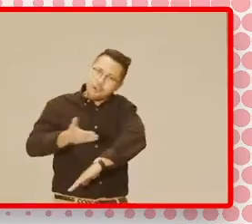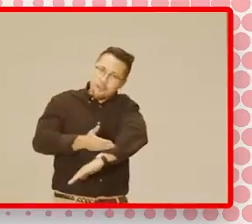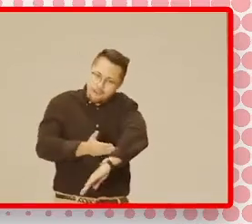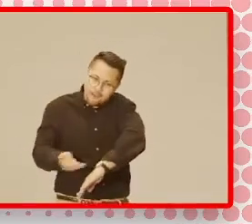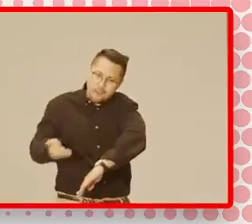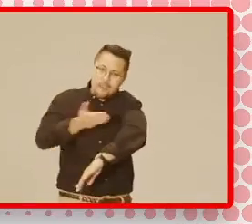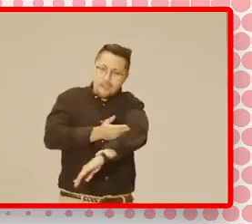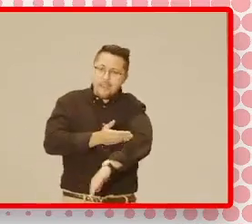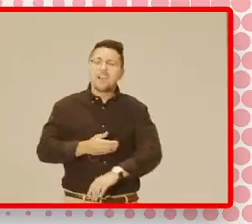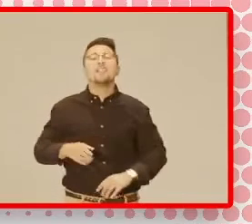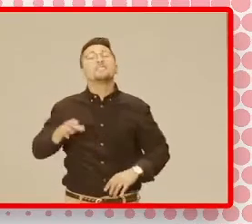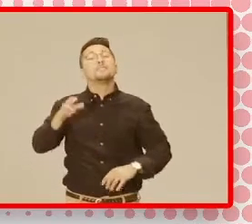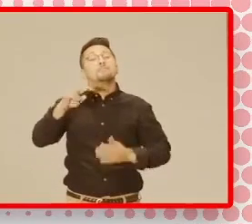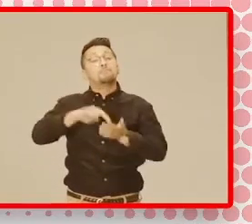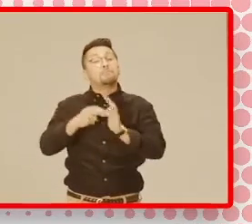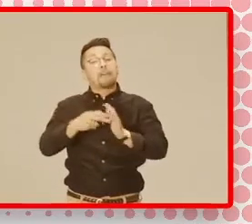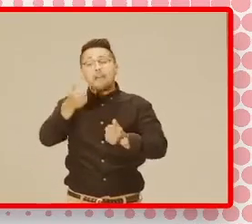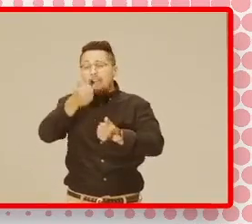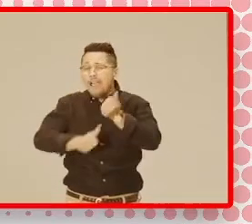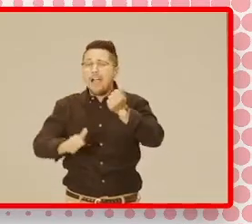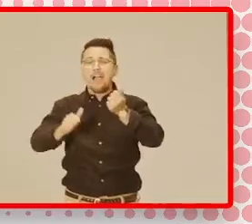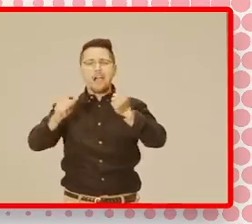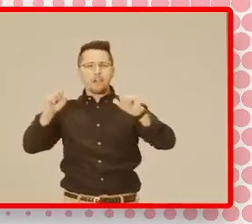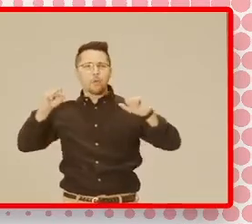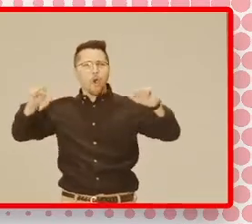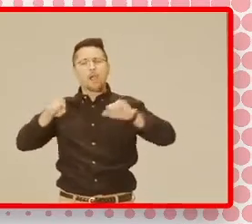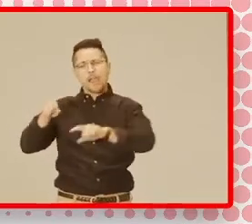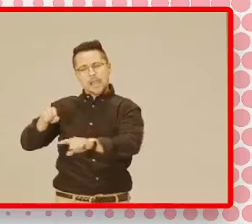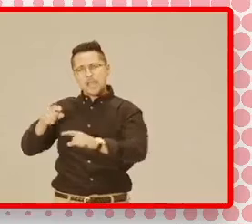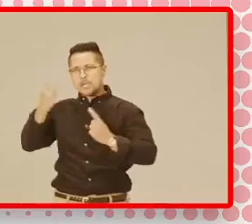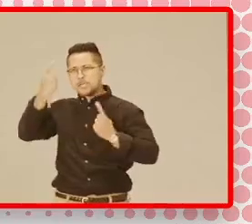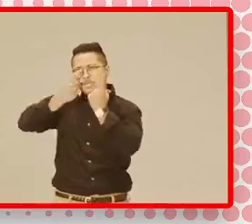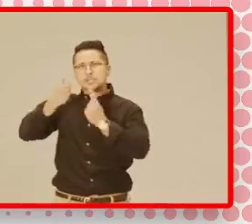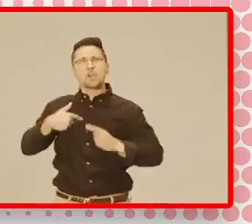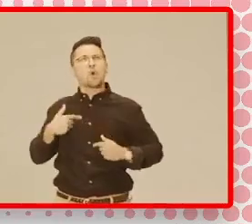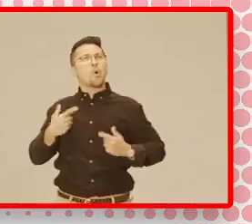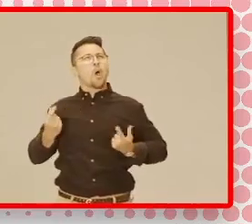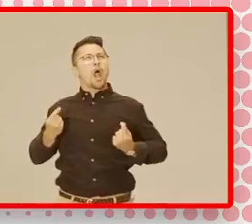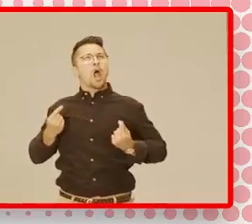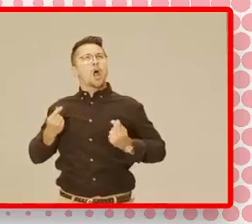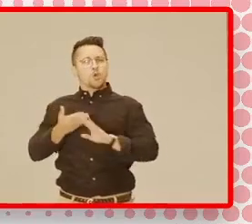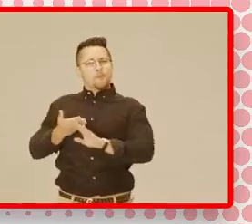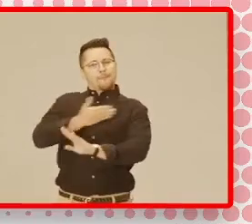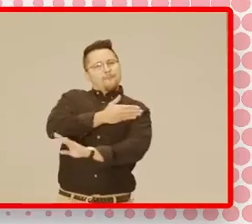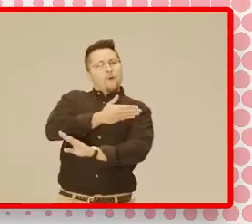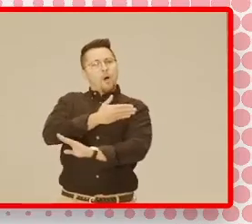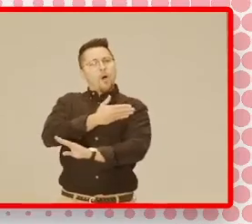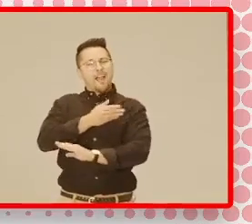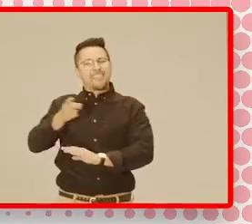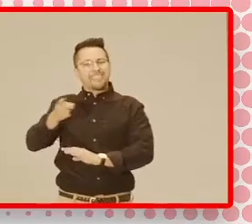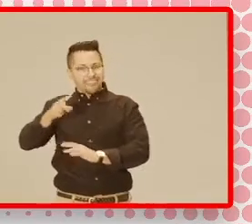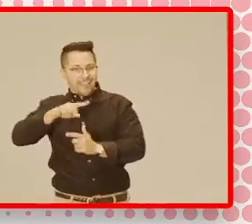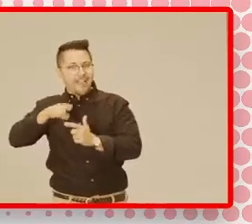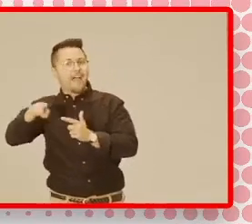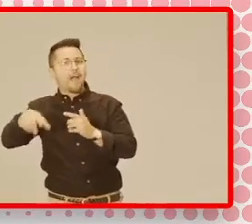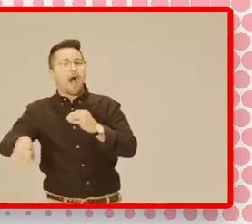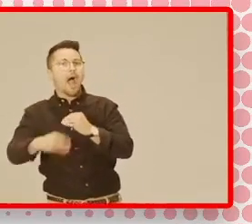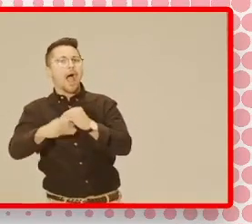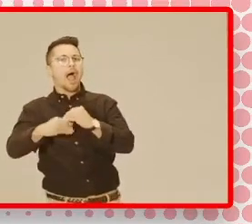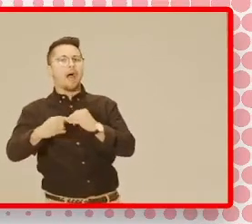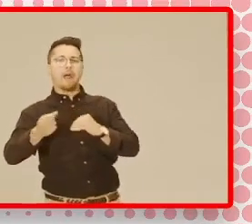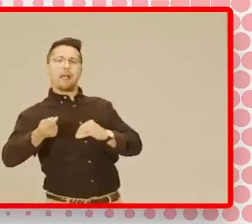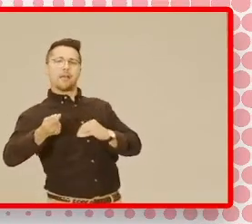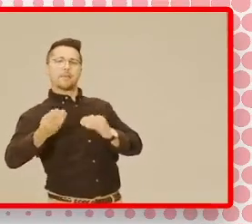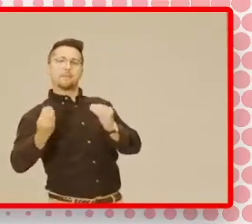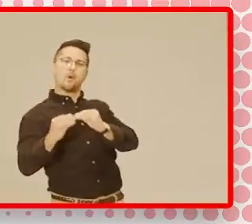workout, he thinks about what he did before and then just adds one more to it. And so you'll see how